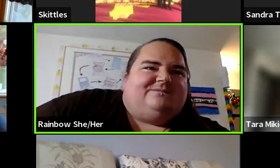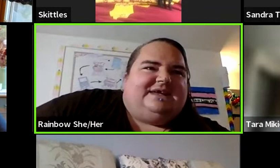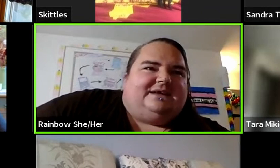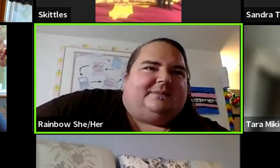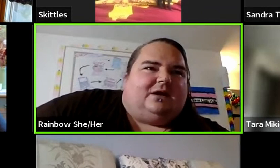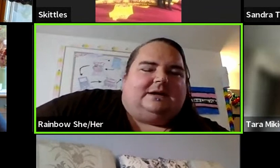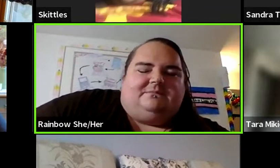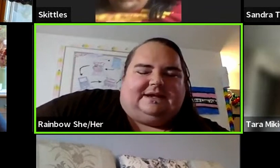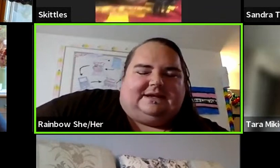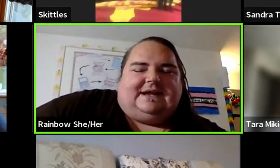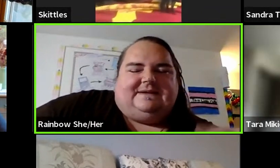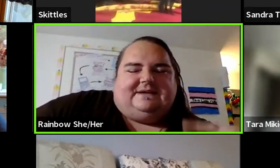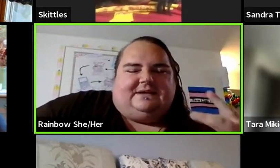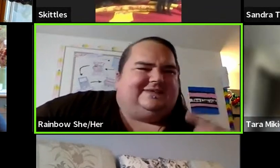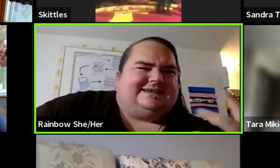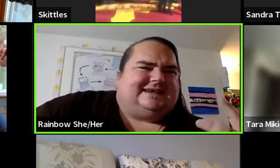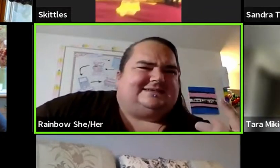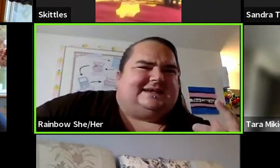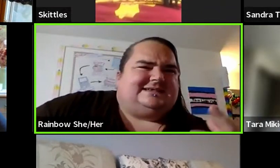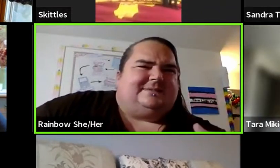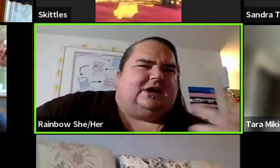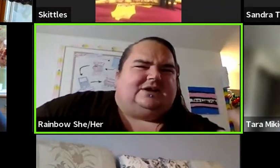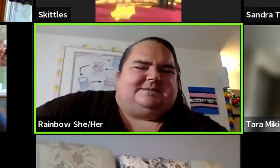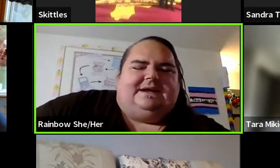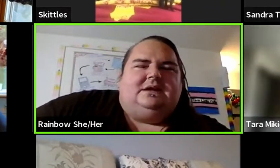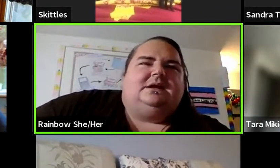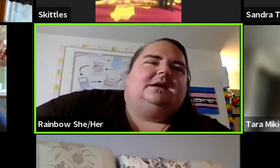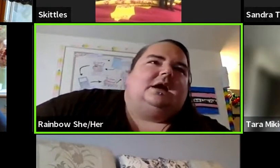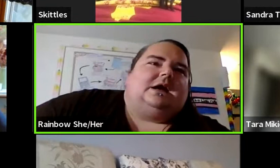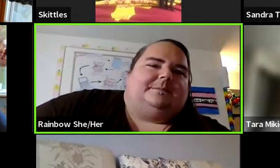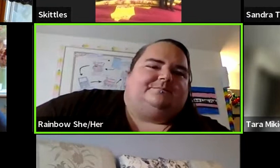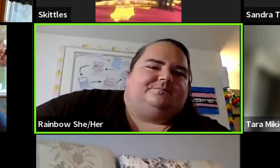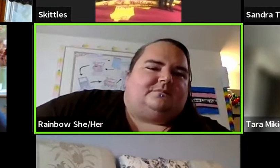like an IV in my arm, like an IV, I think it's like an antibiotic or something.